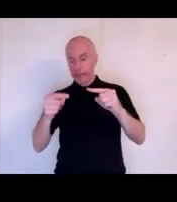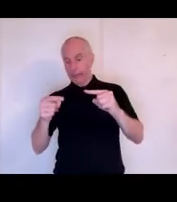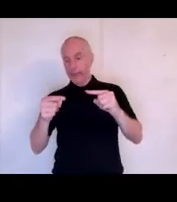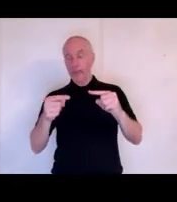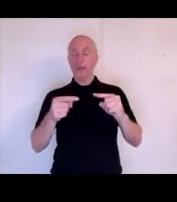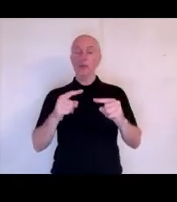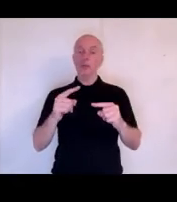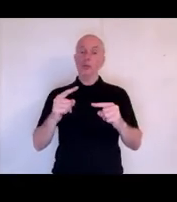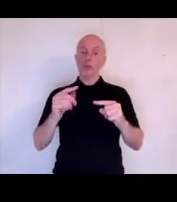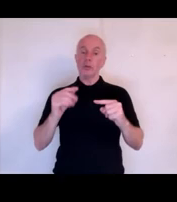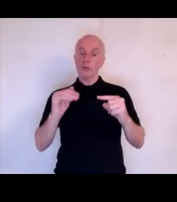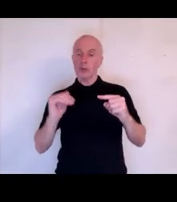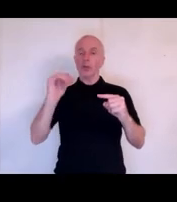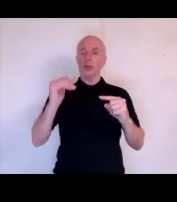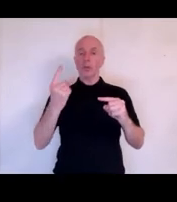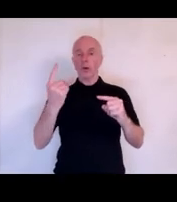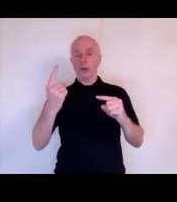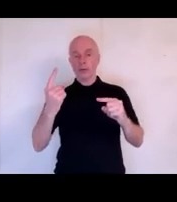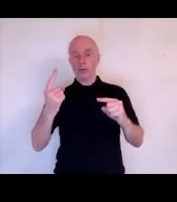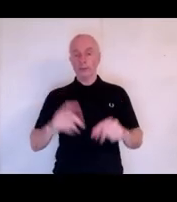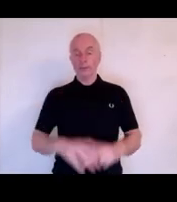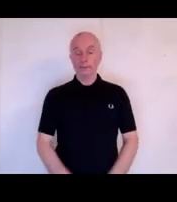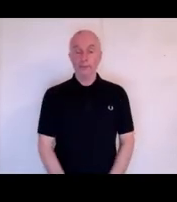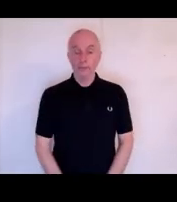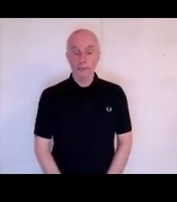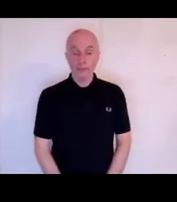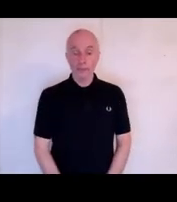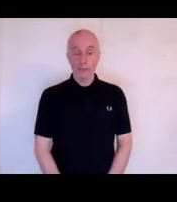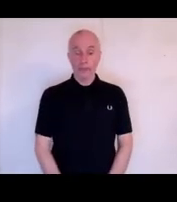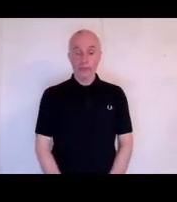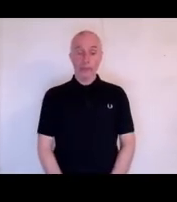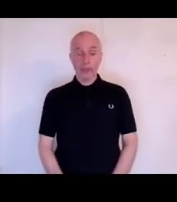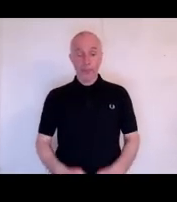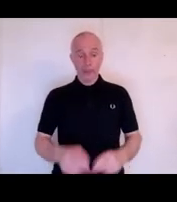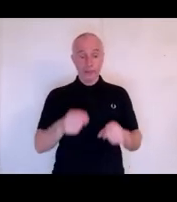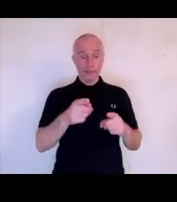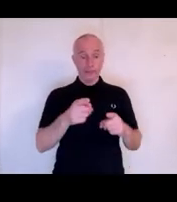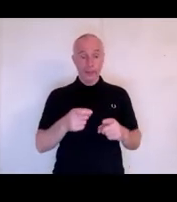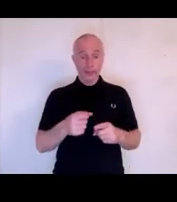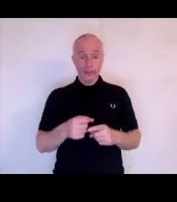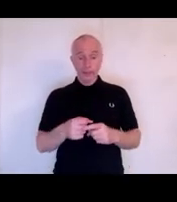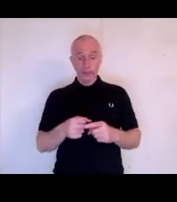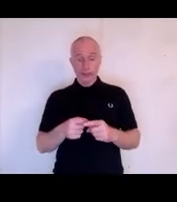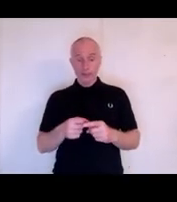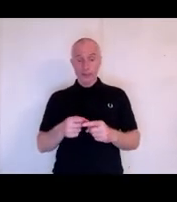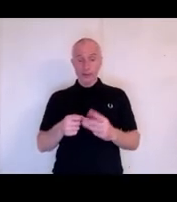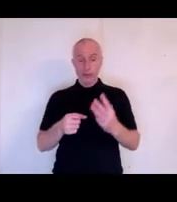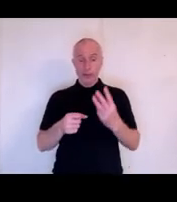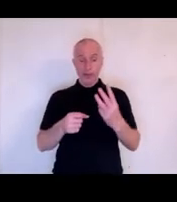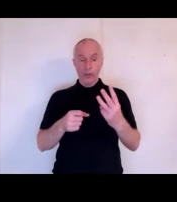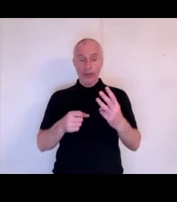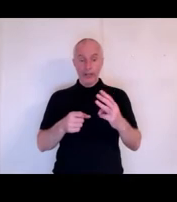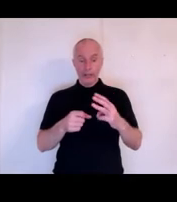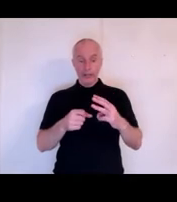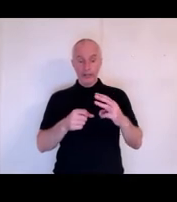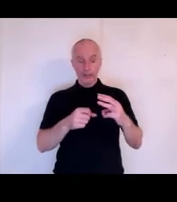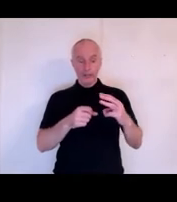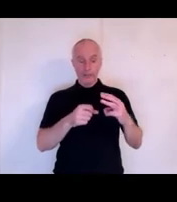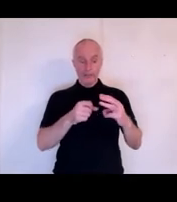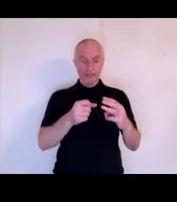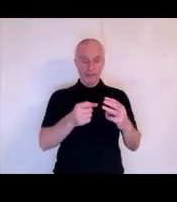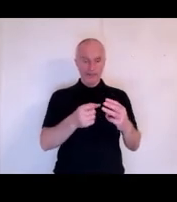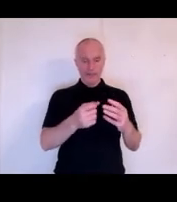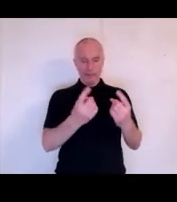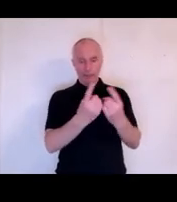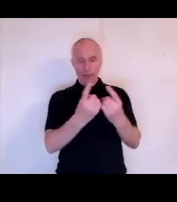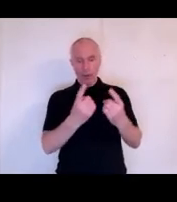And you'll see what we've got here is we've got three bits of, and this is actually uranium metal, held in